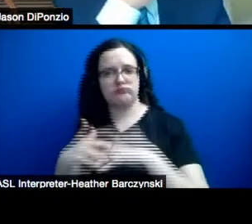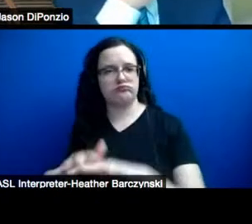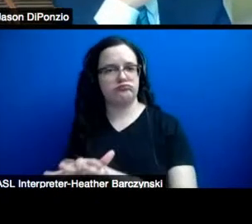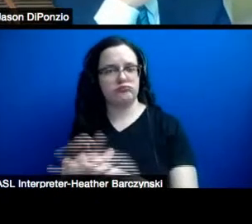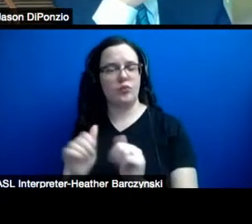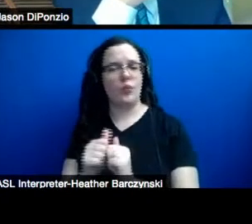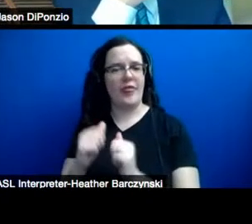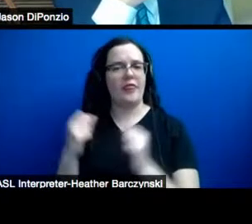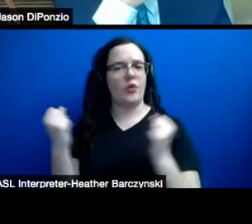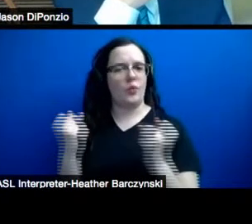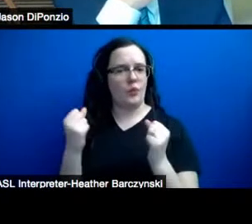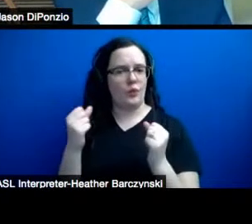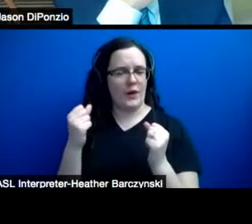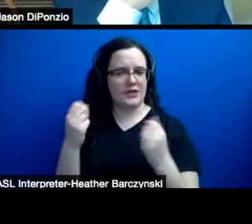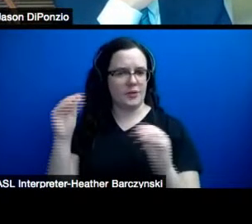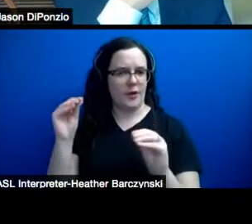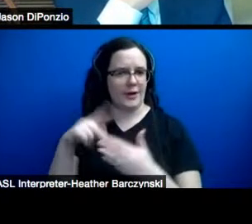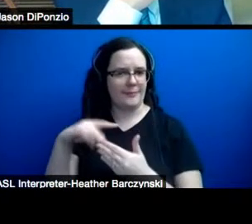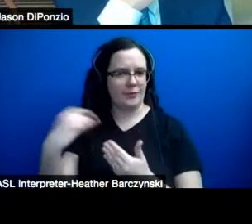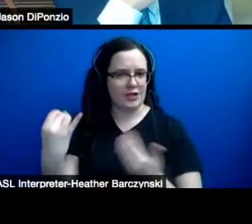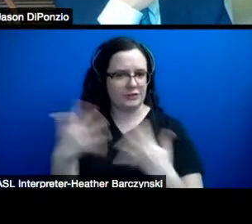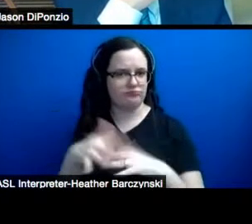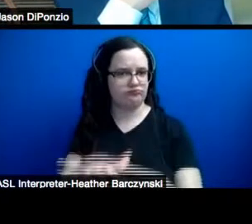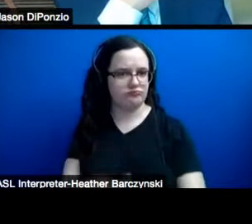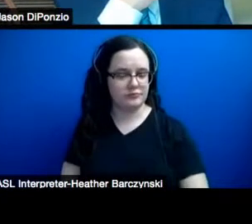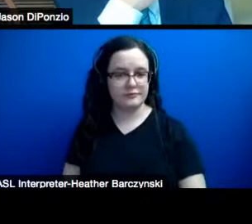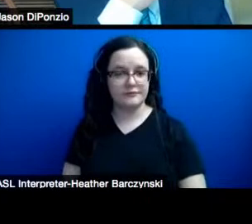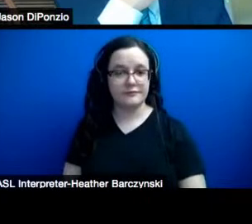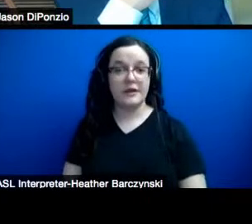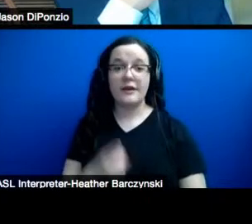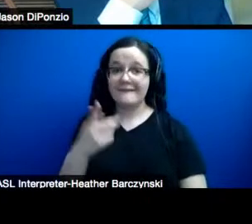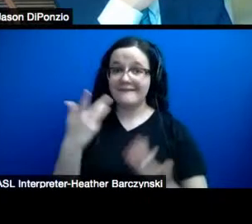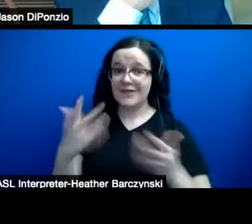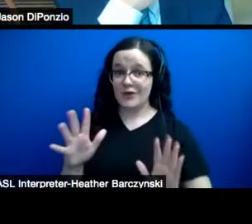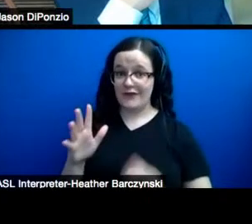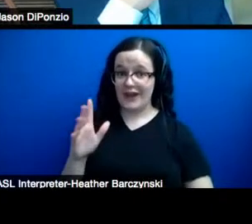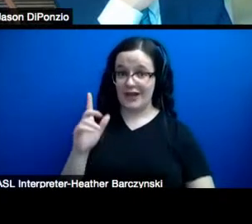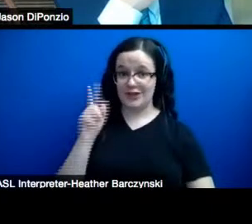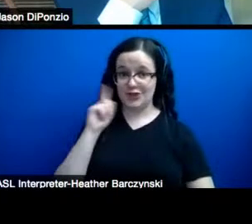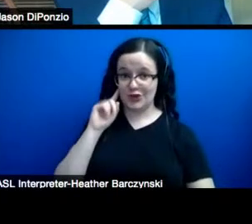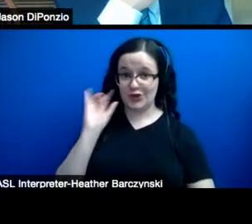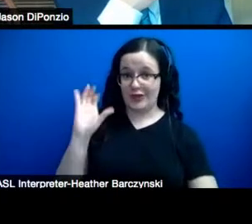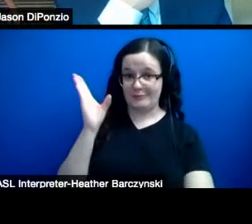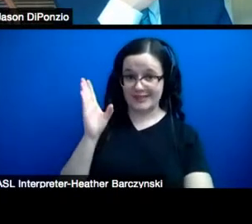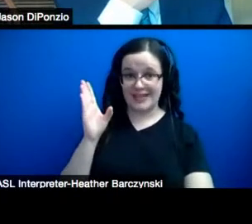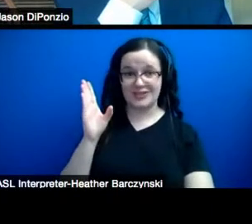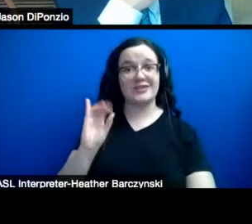project. As we heard, the Inclusion, Diversity, and Equity Advisory